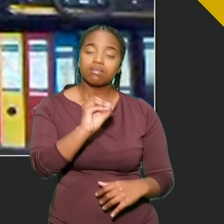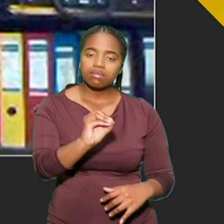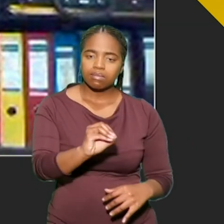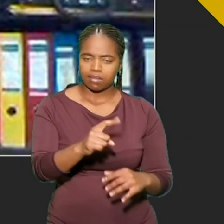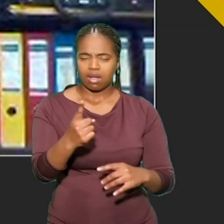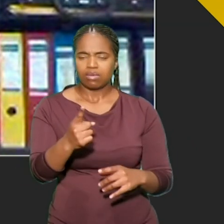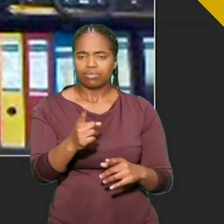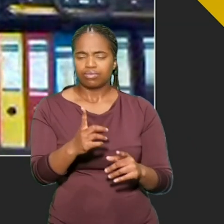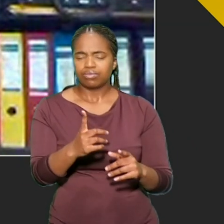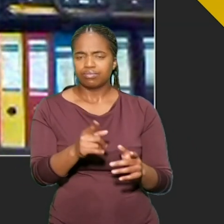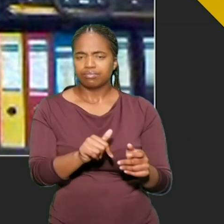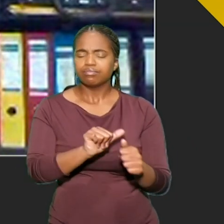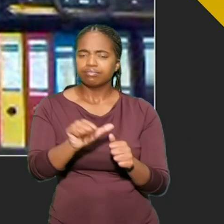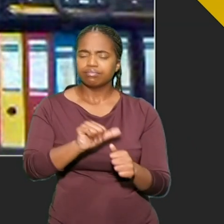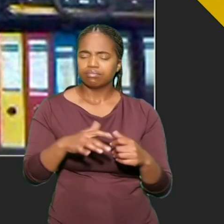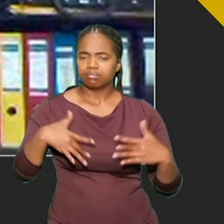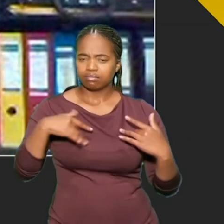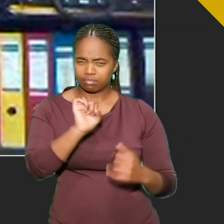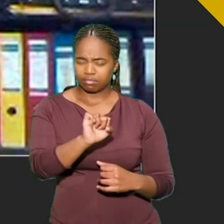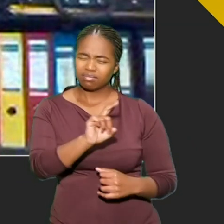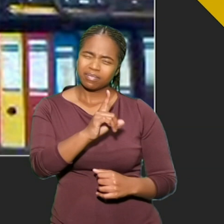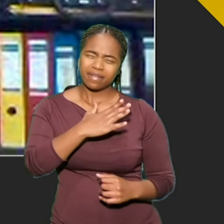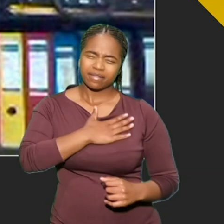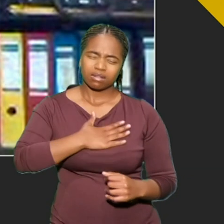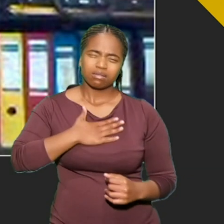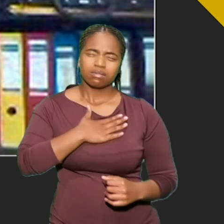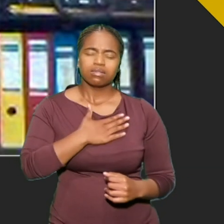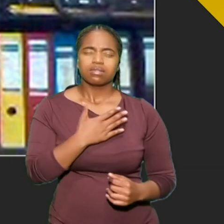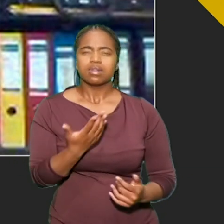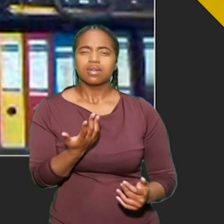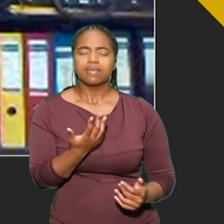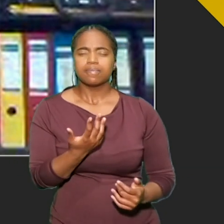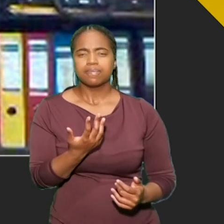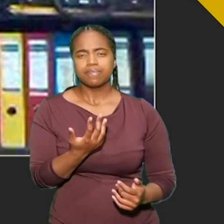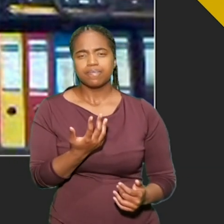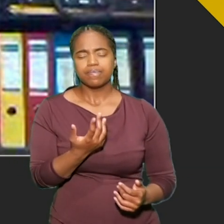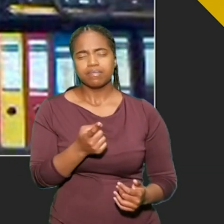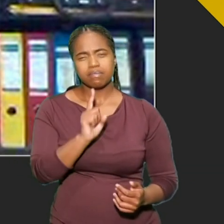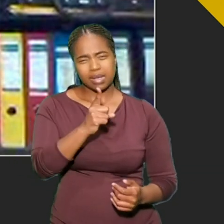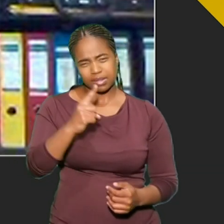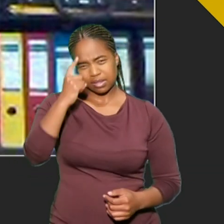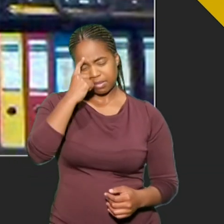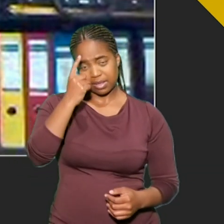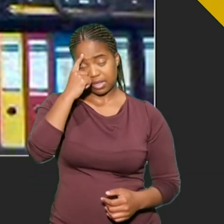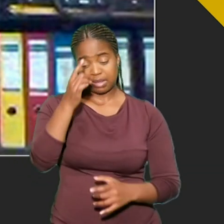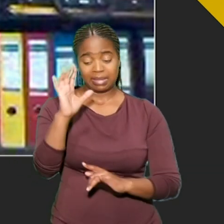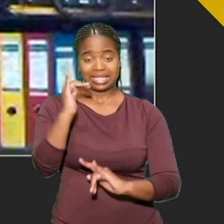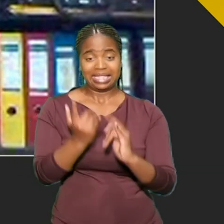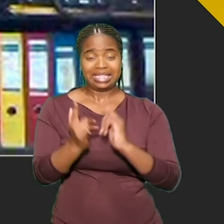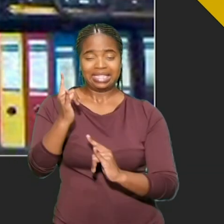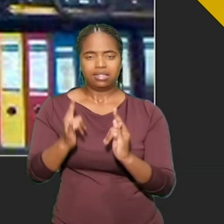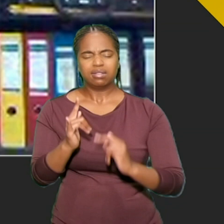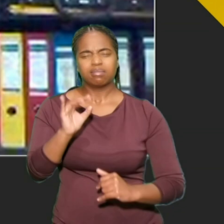Yes. Mm. But also, I feel that kufanele sicabange ukuthi emadolobheni kube